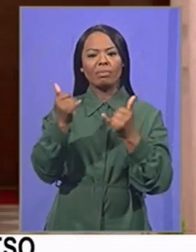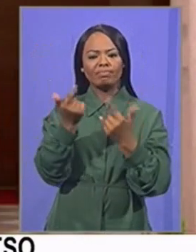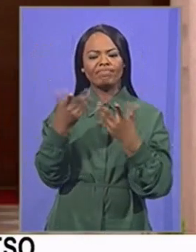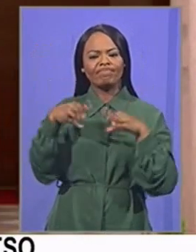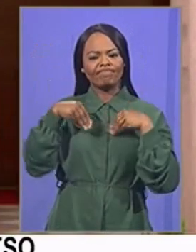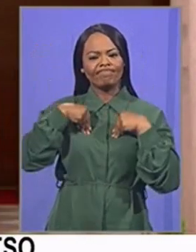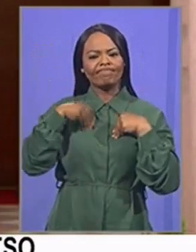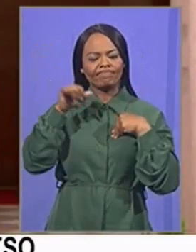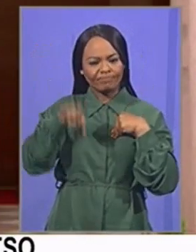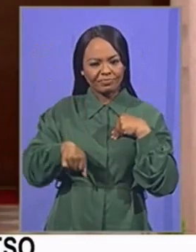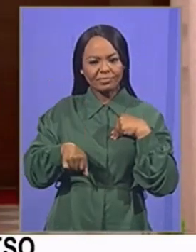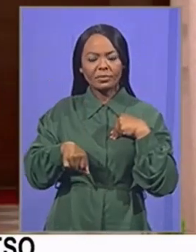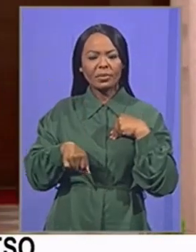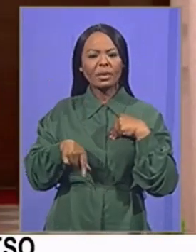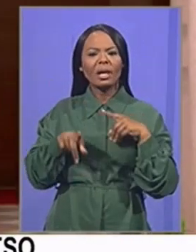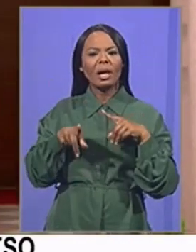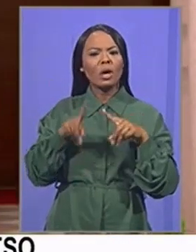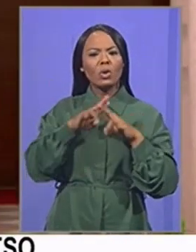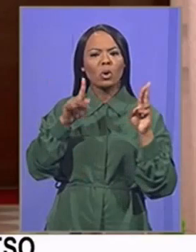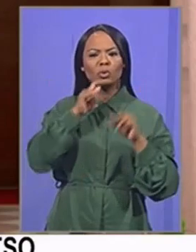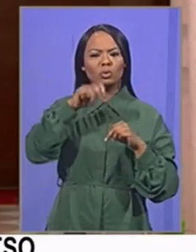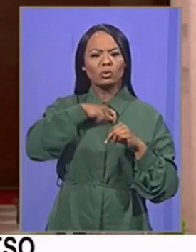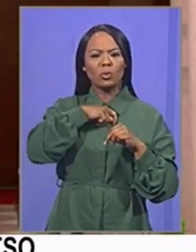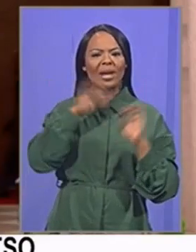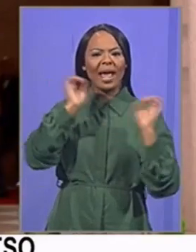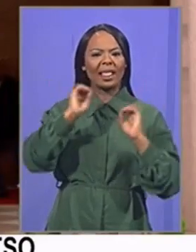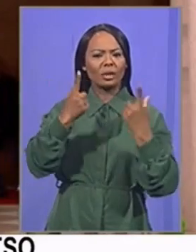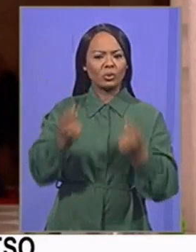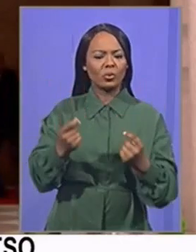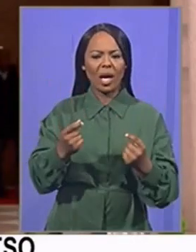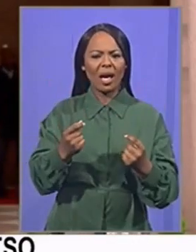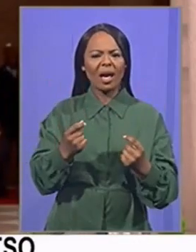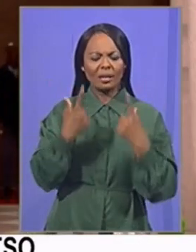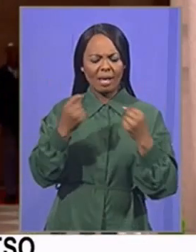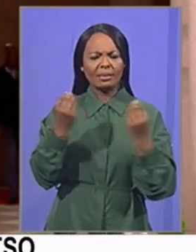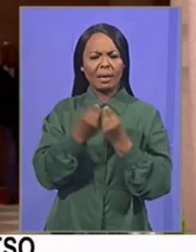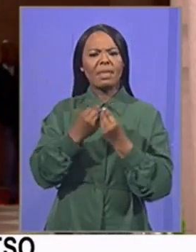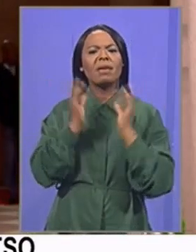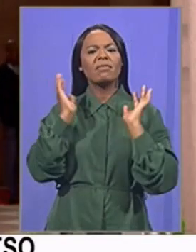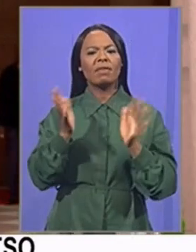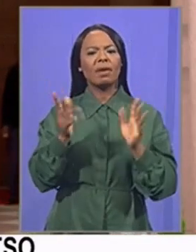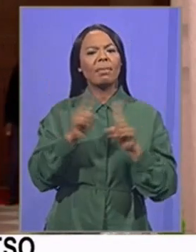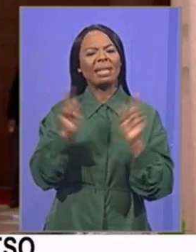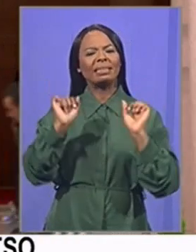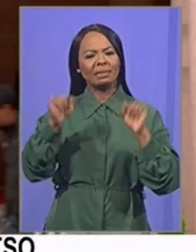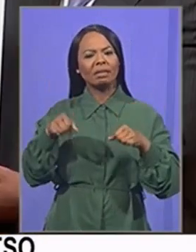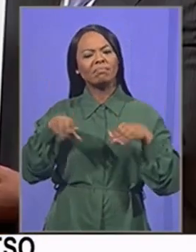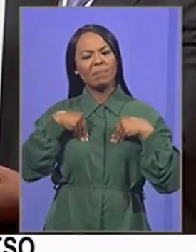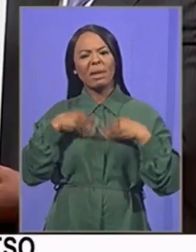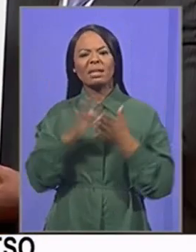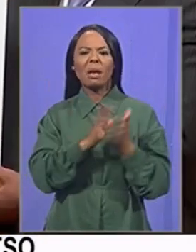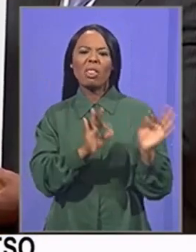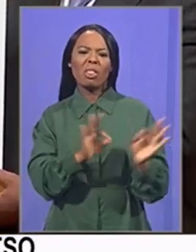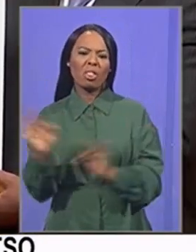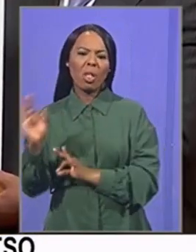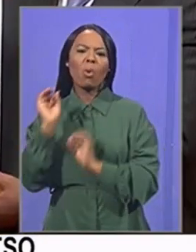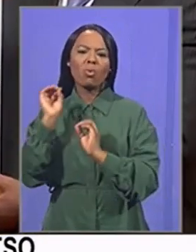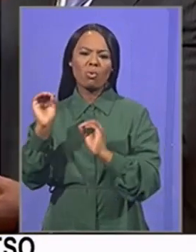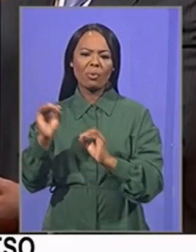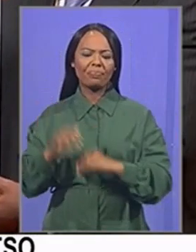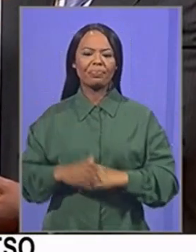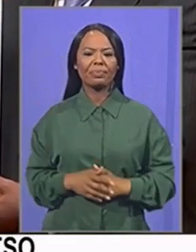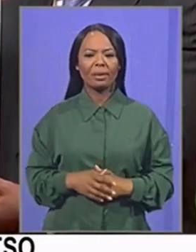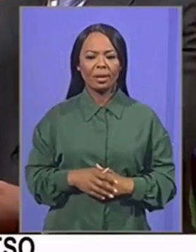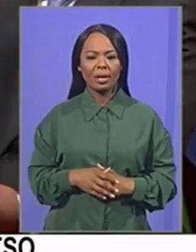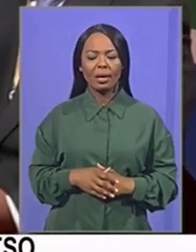that it is not true that nothing has been done, but we will admit that there have been some delays. Re sa le fo nngwe